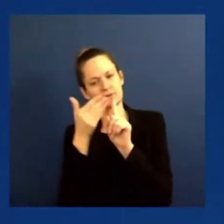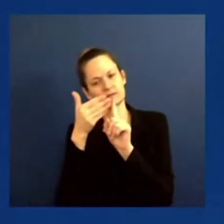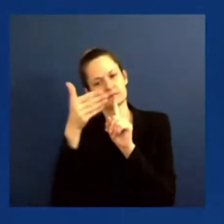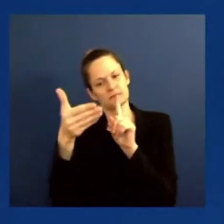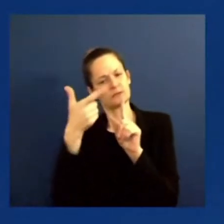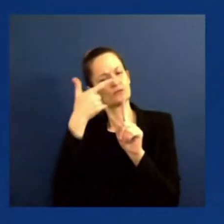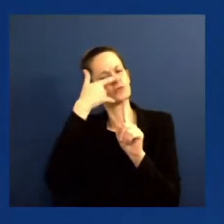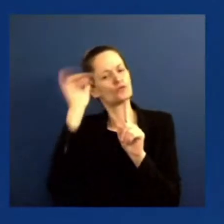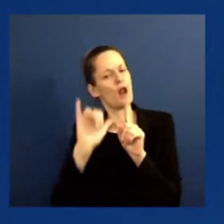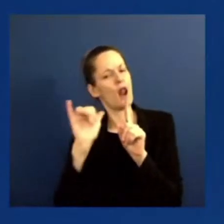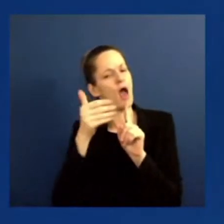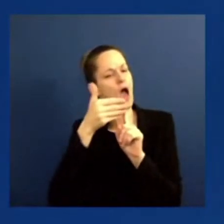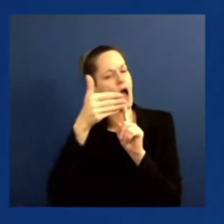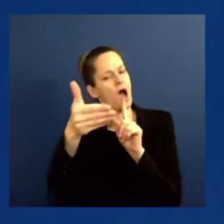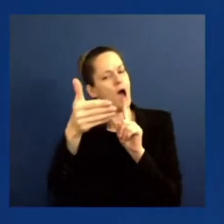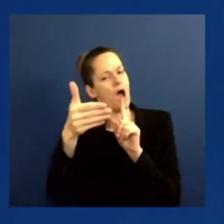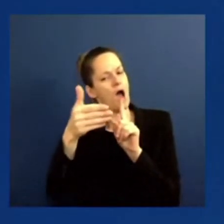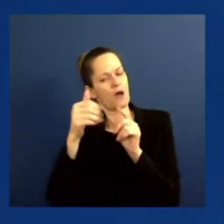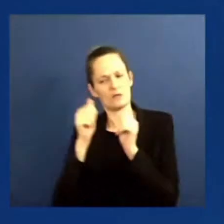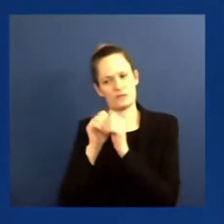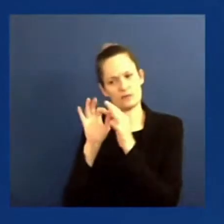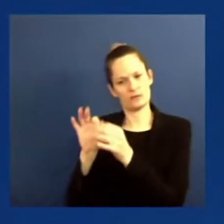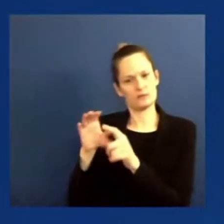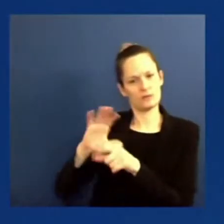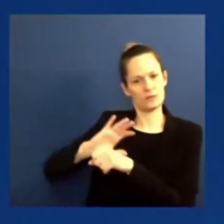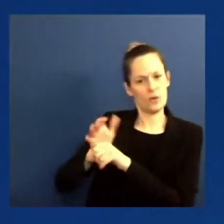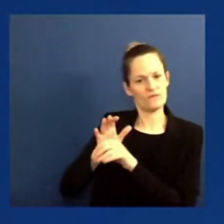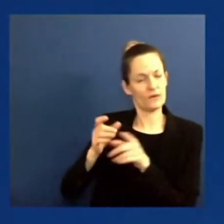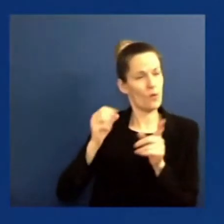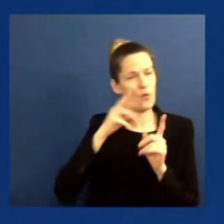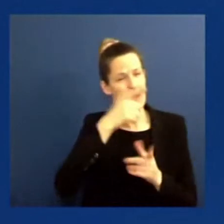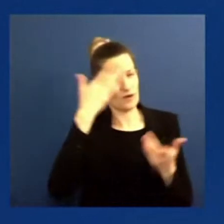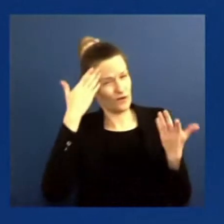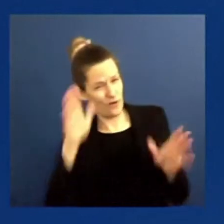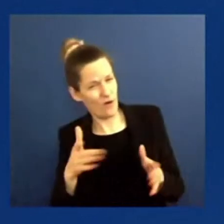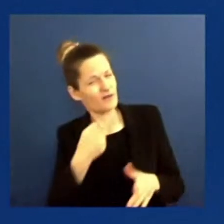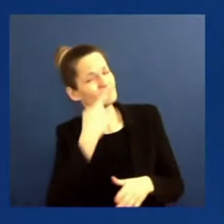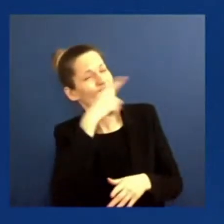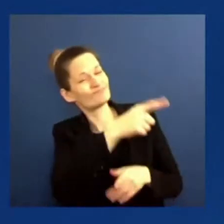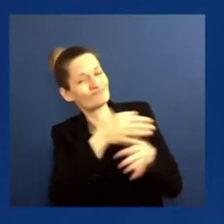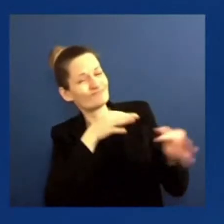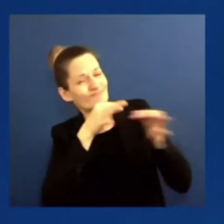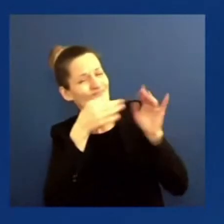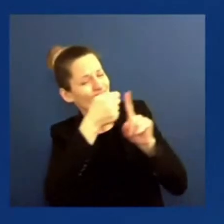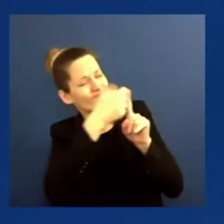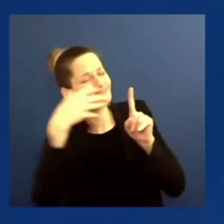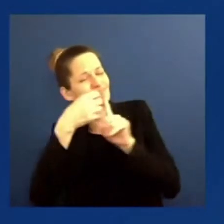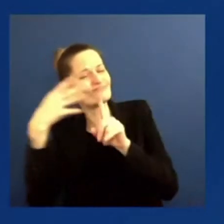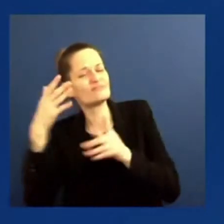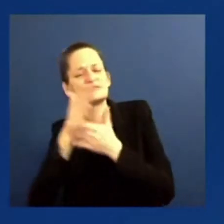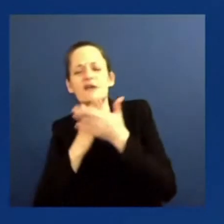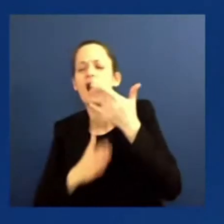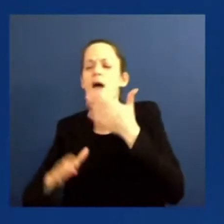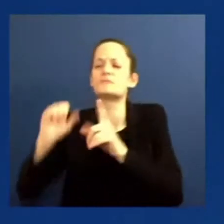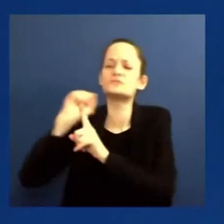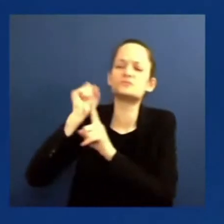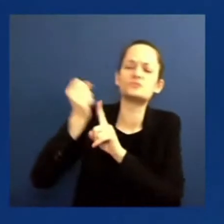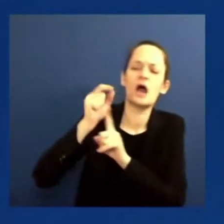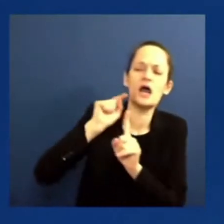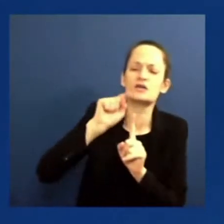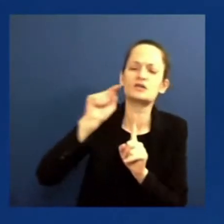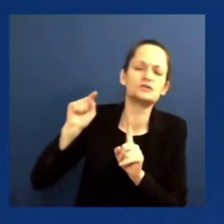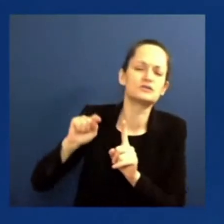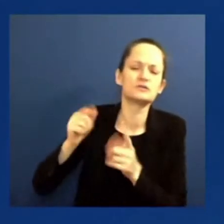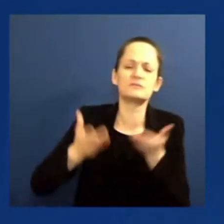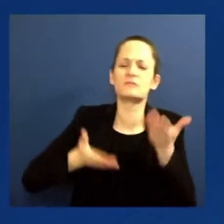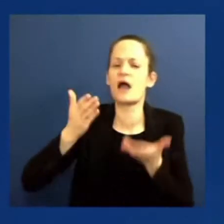And if you don't know, could you please lay out several possible different scenarios? I think many Americans want to know